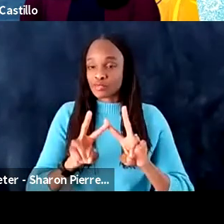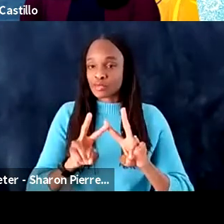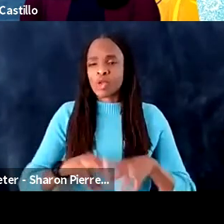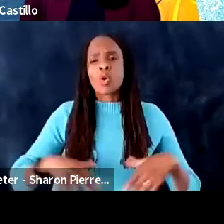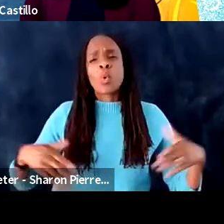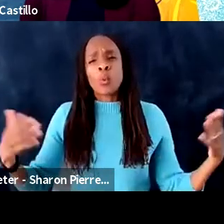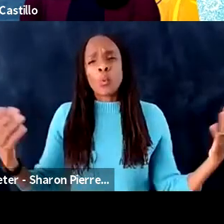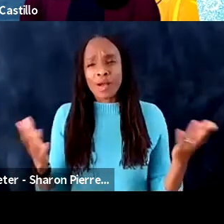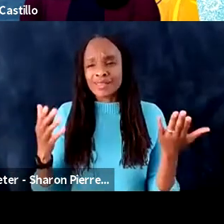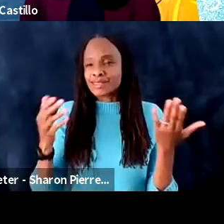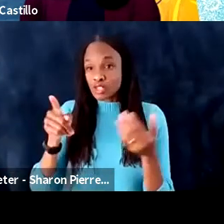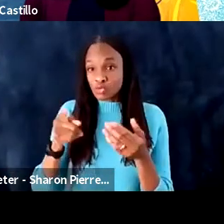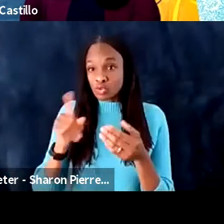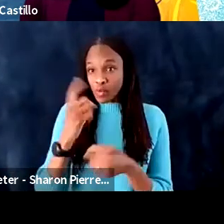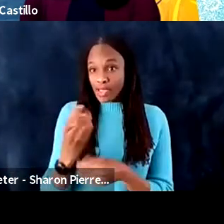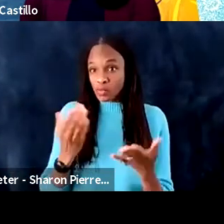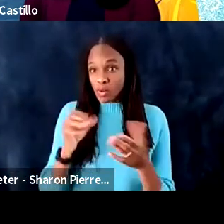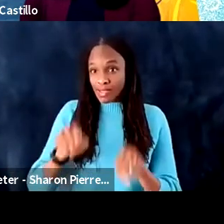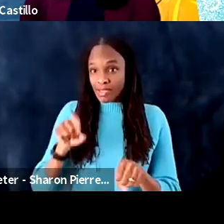can you ask me, what can you do?